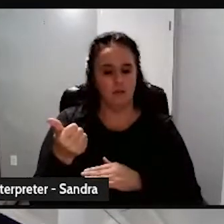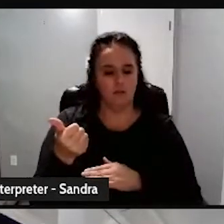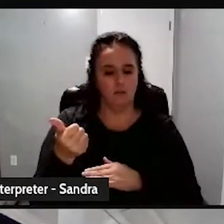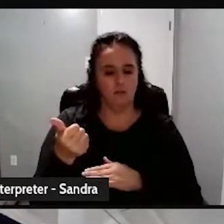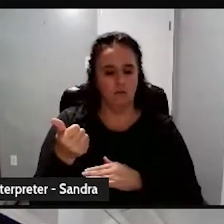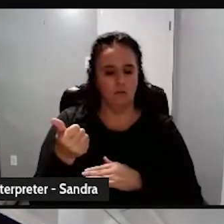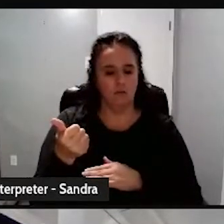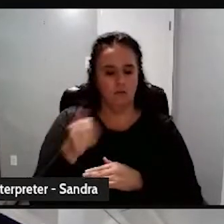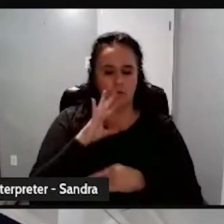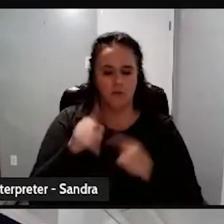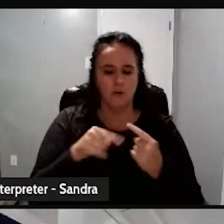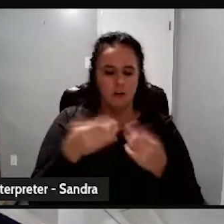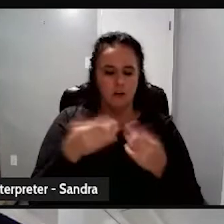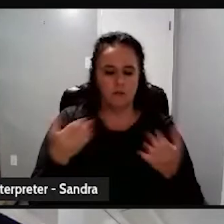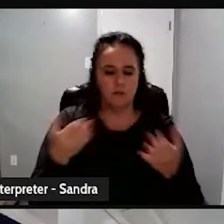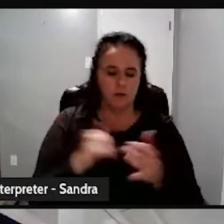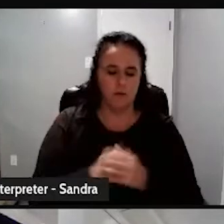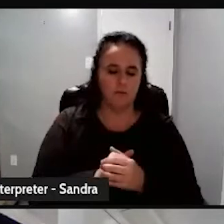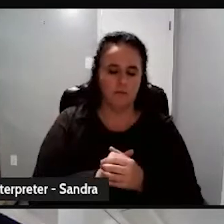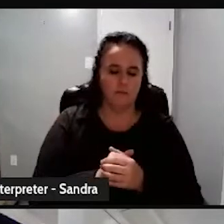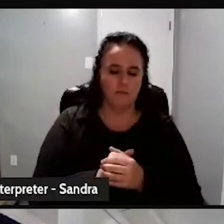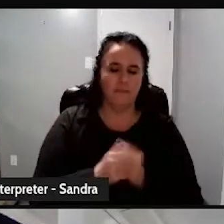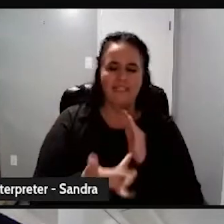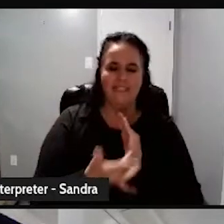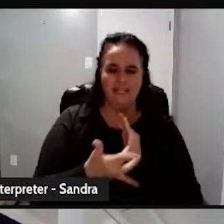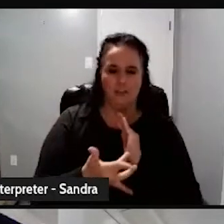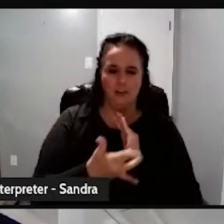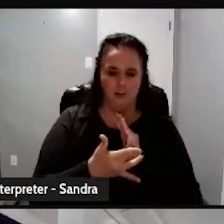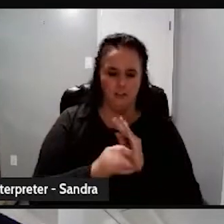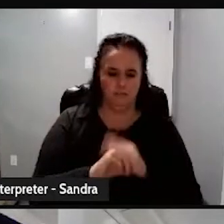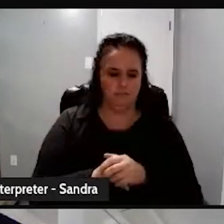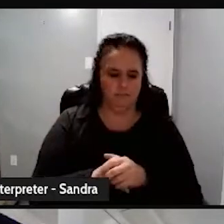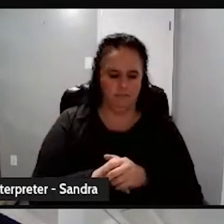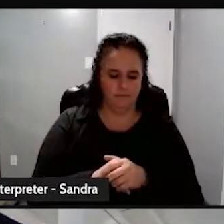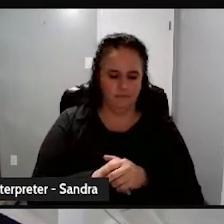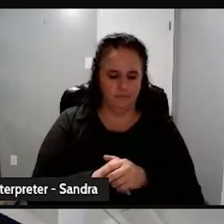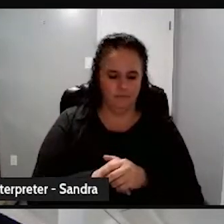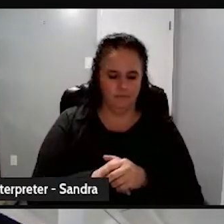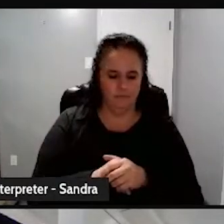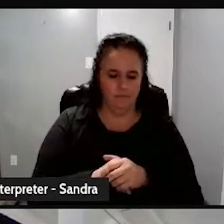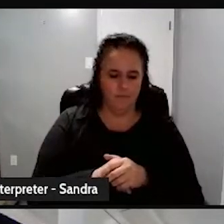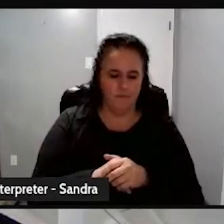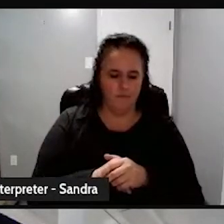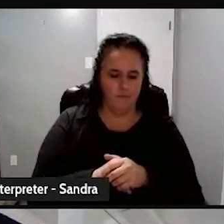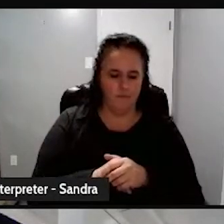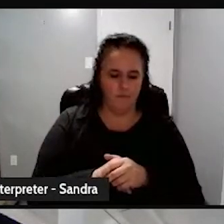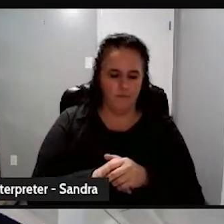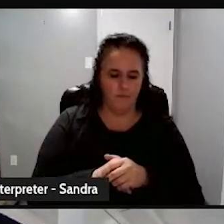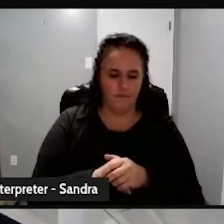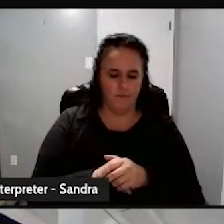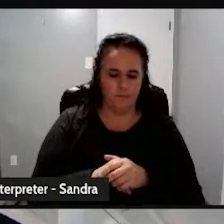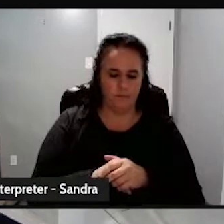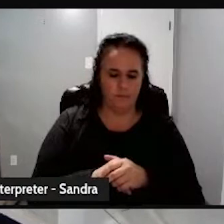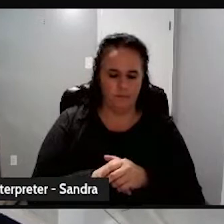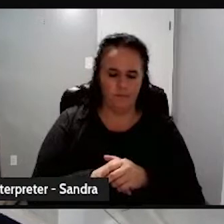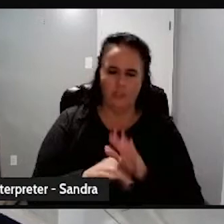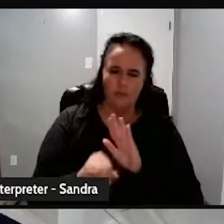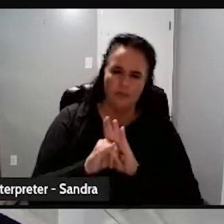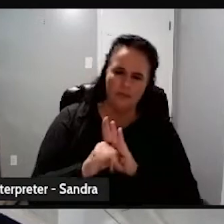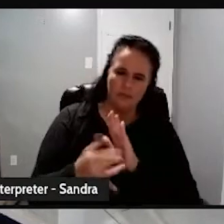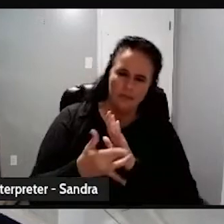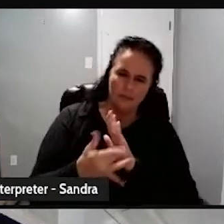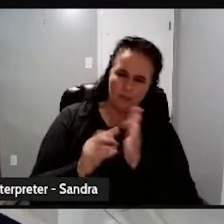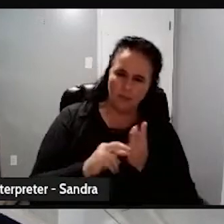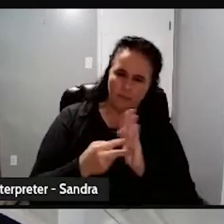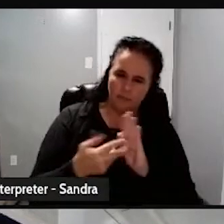we're talking about here is technology. And when we say technology today, we often